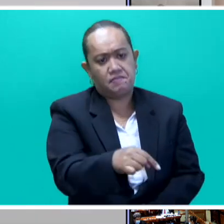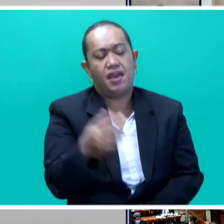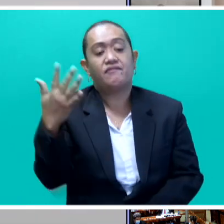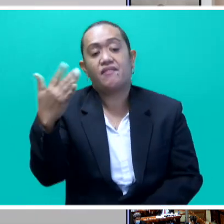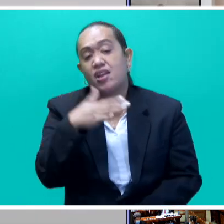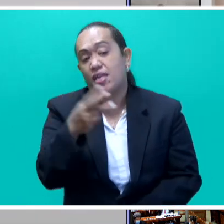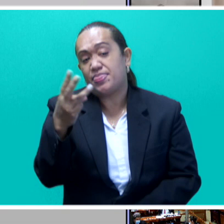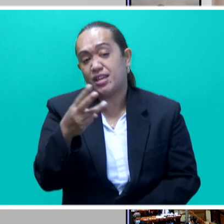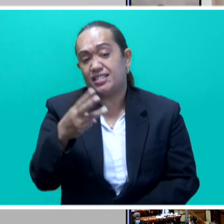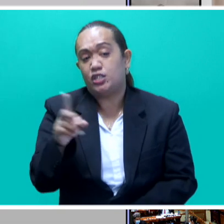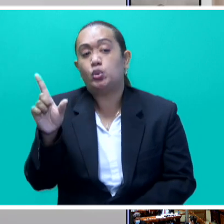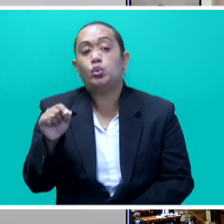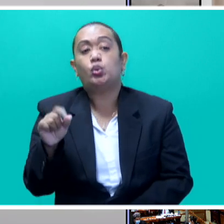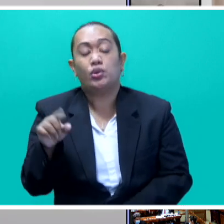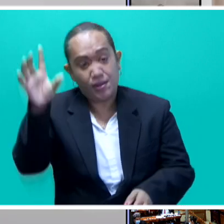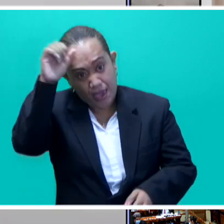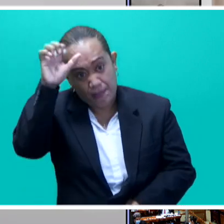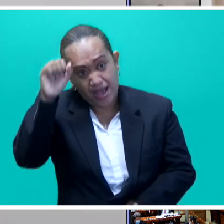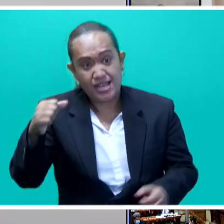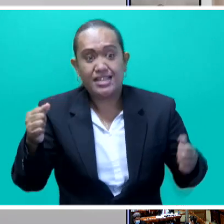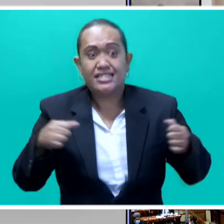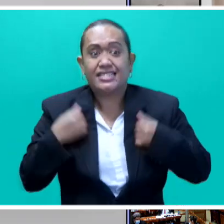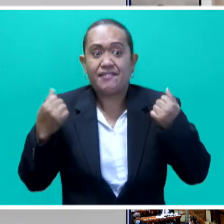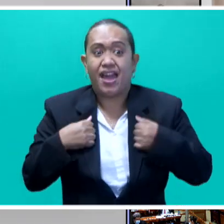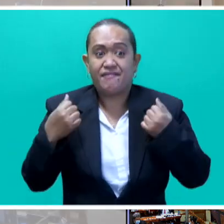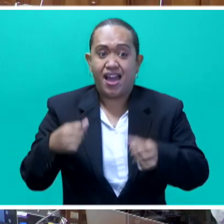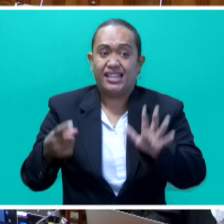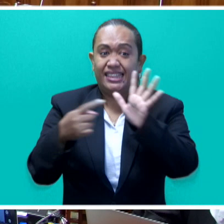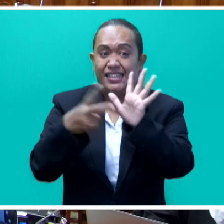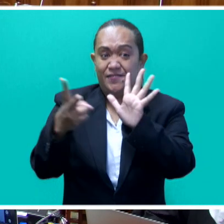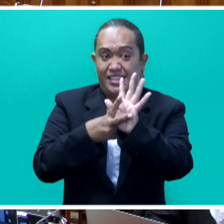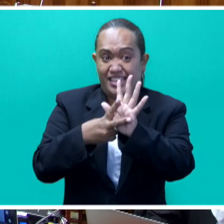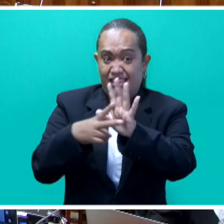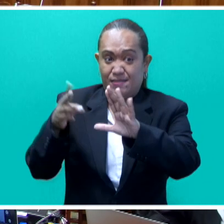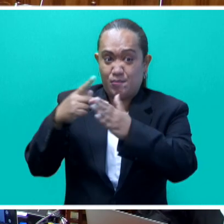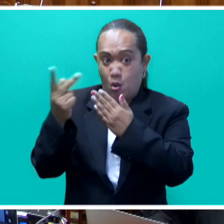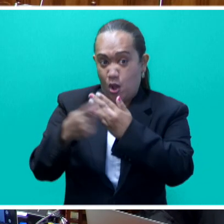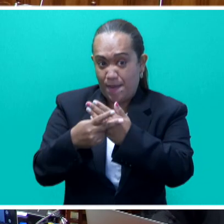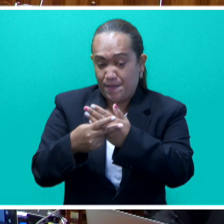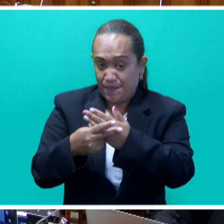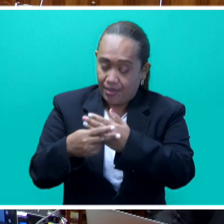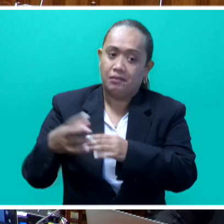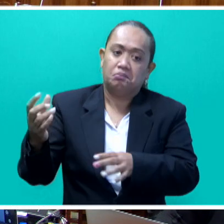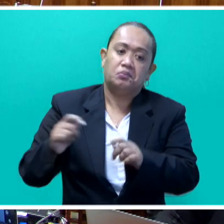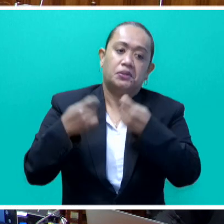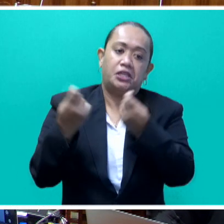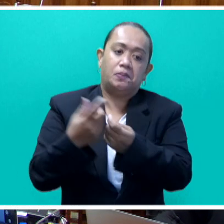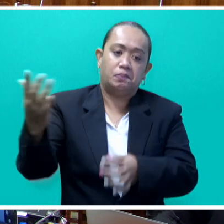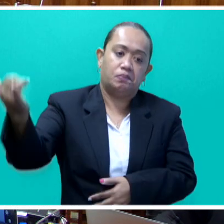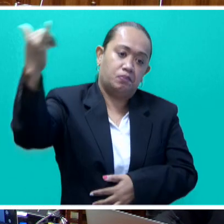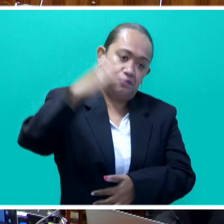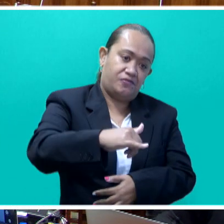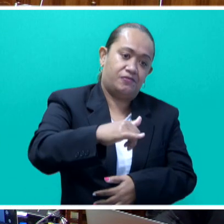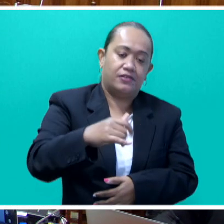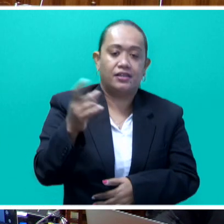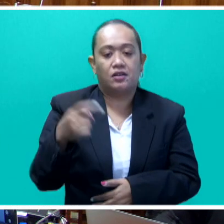was to do with Survivor Series 2020 and 2021. Mr. Speaker, sir, these actually enabled some